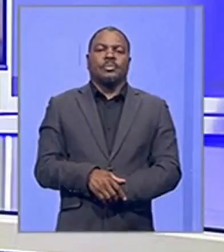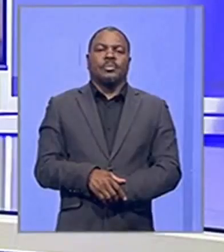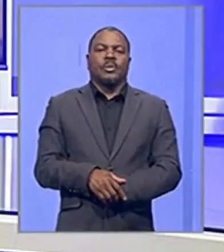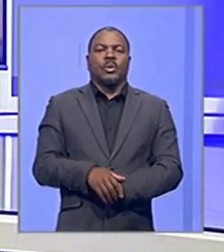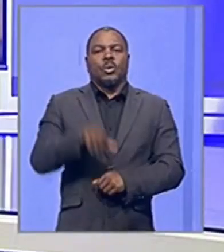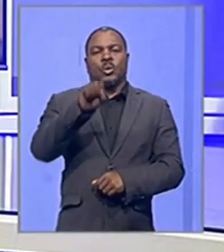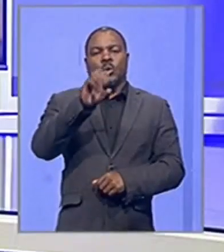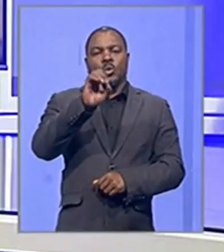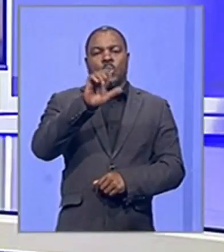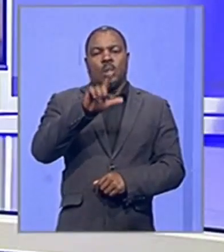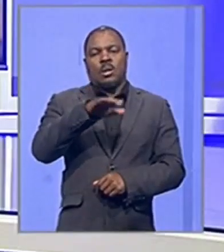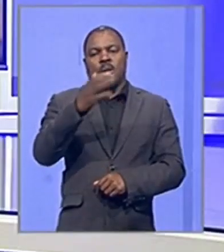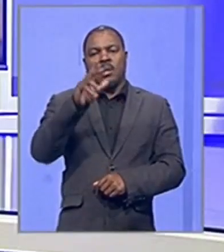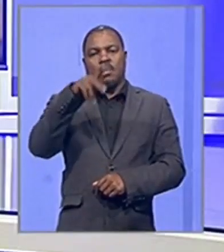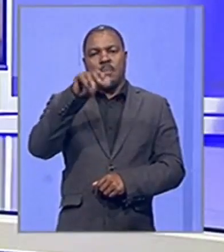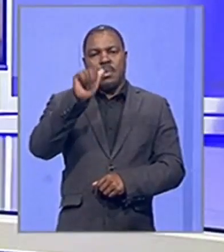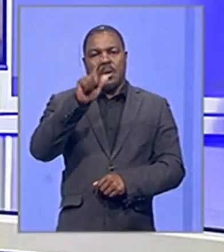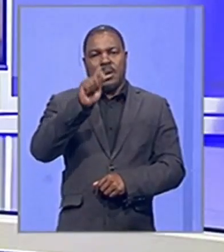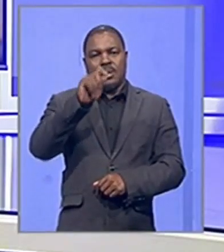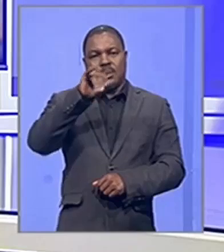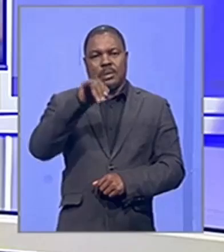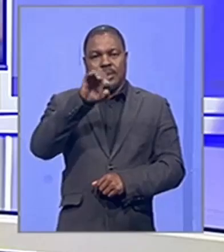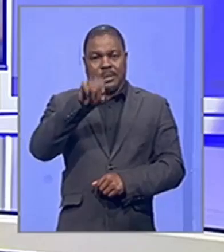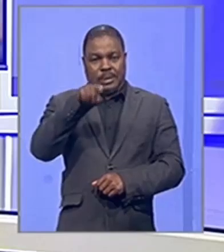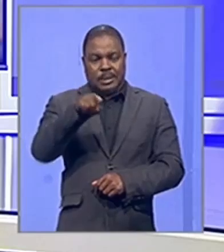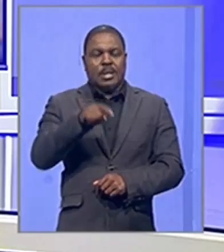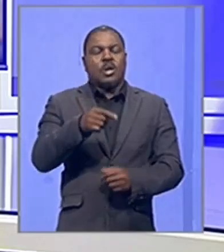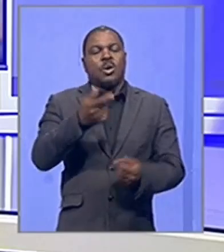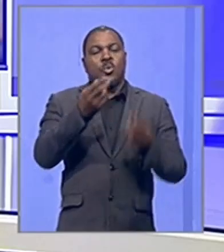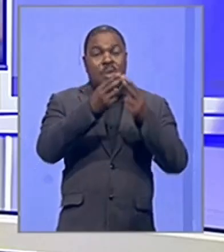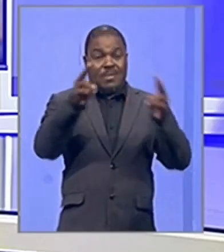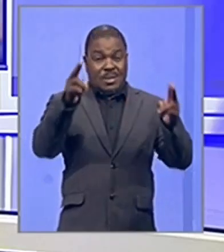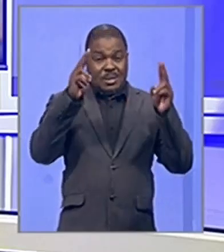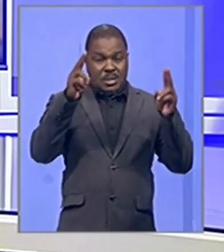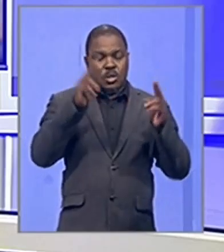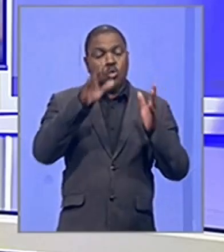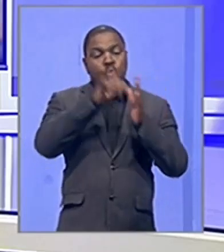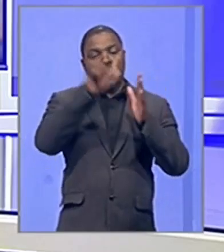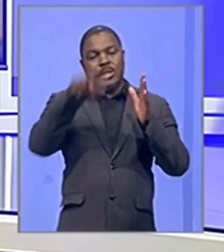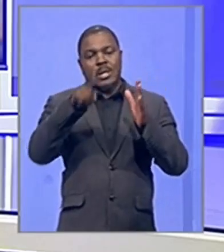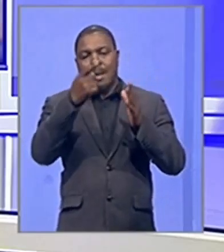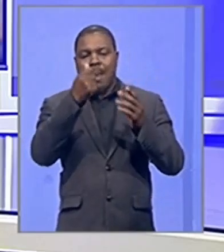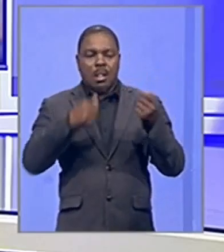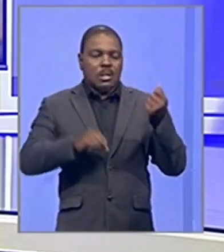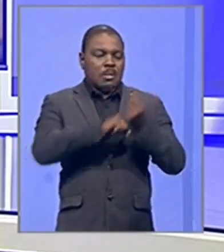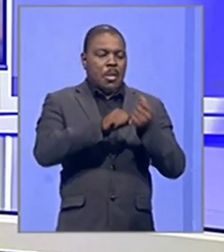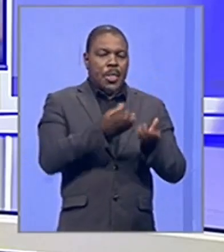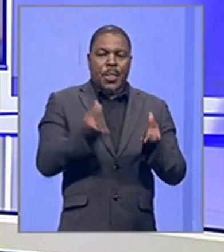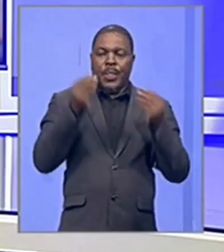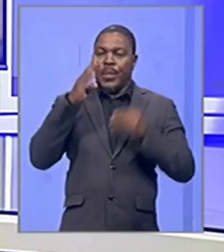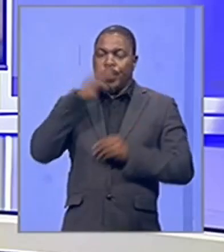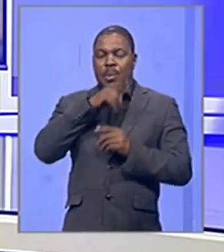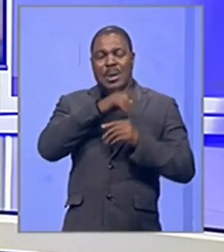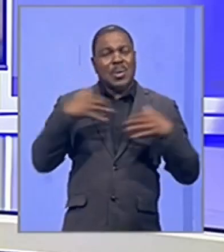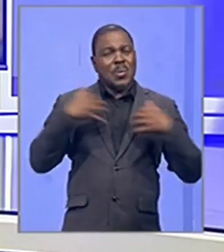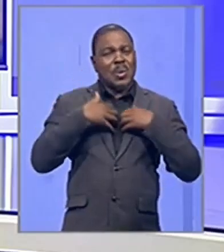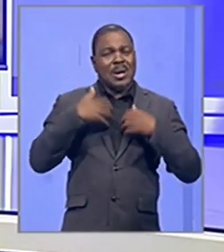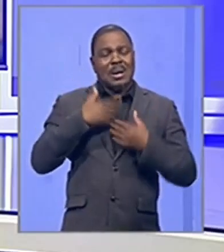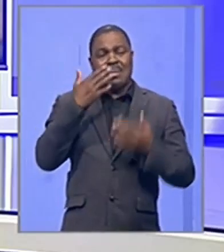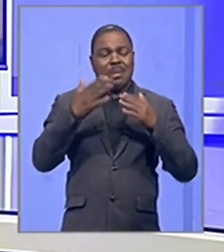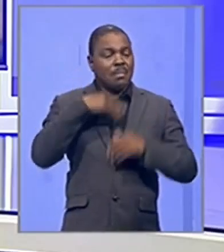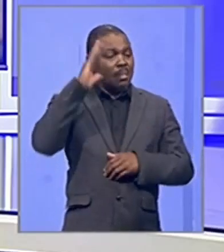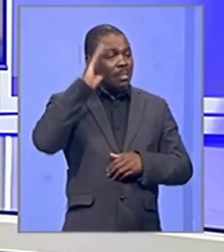Baithuti bao ba sego ba hwetša mašeleng go tšwa yunibesithing ya Sol Plaatje ka Kimberley ba re ba tšhoga gore ba tla